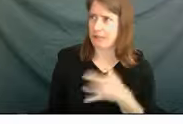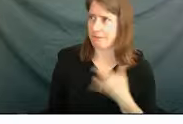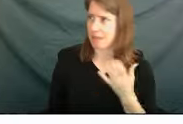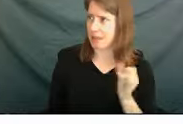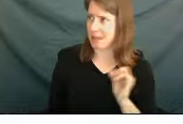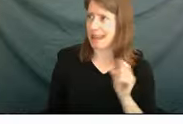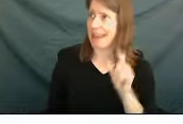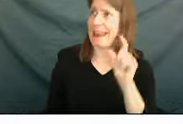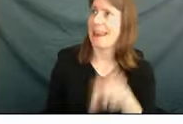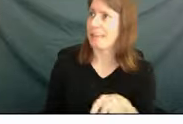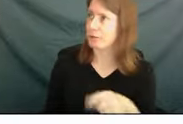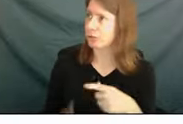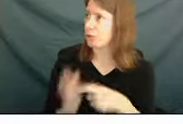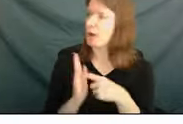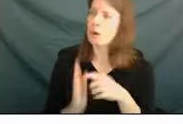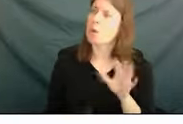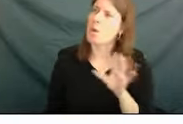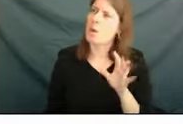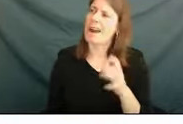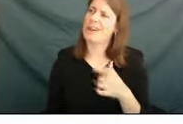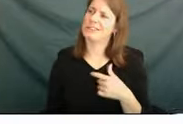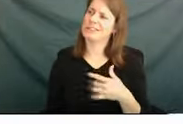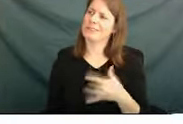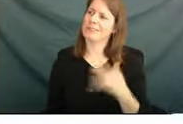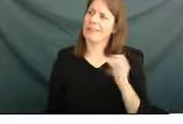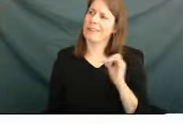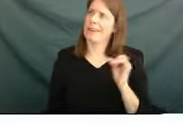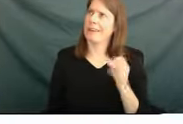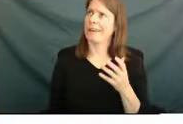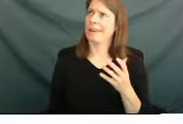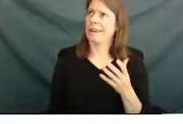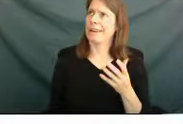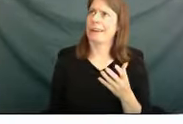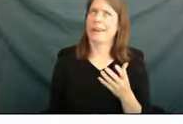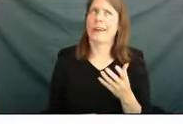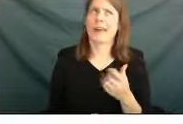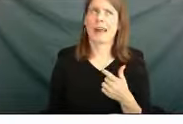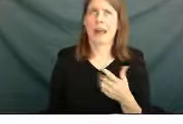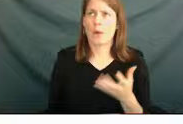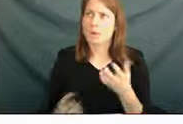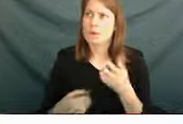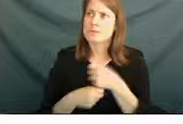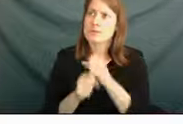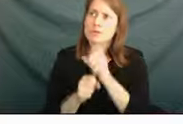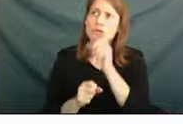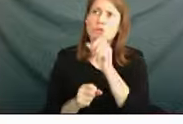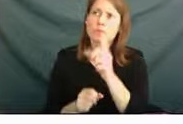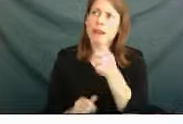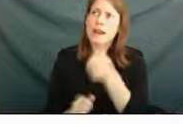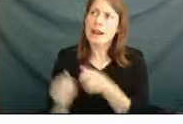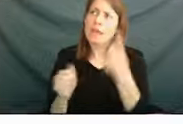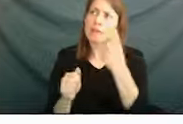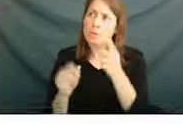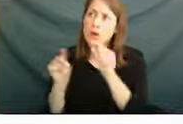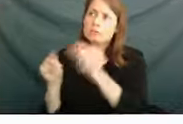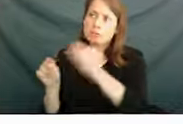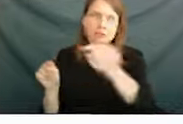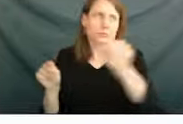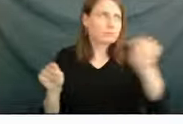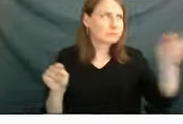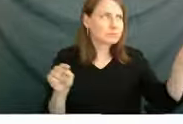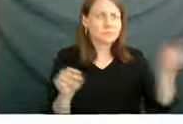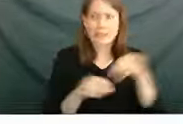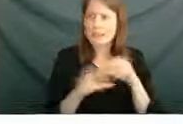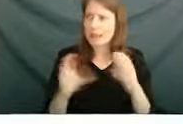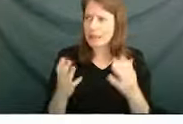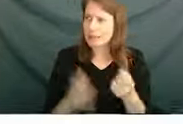backtracking, making, as you say, making sure everybody got it, rather than taking a chance that some didn't. In the long form, please. It's the same